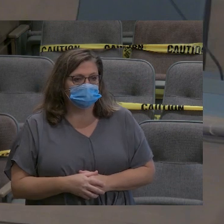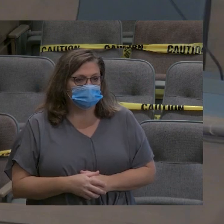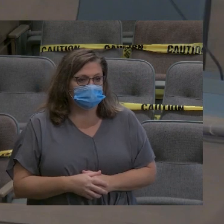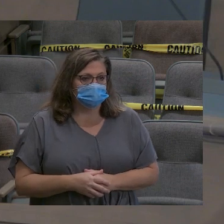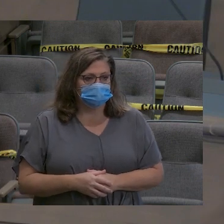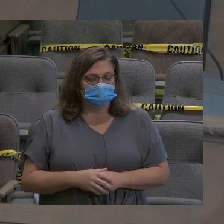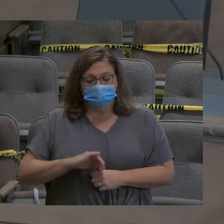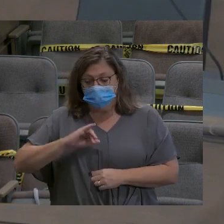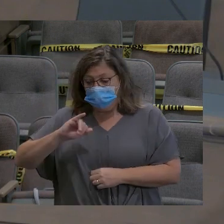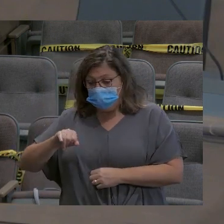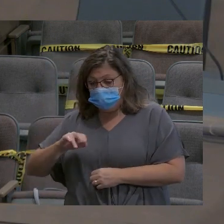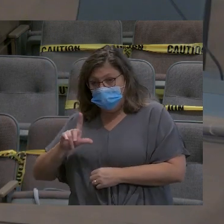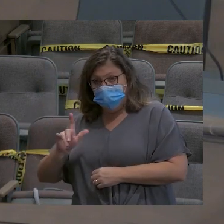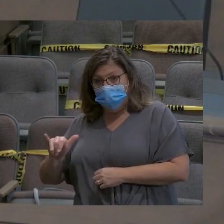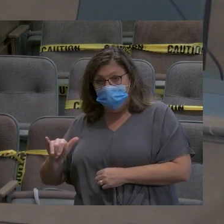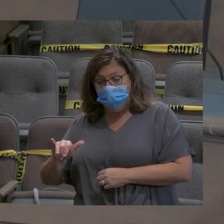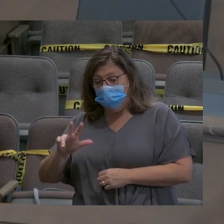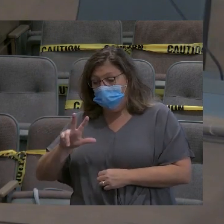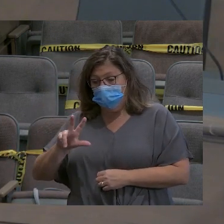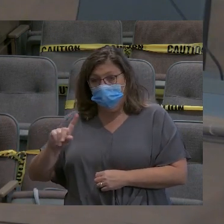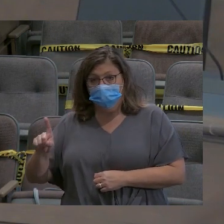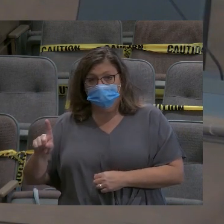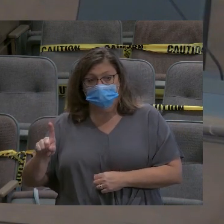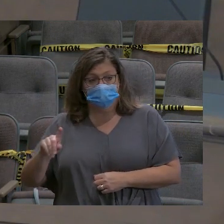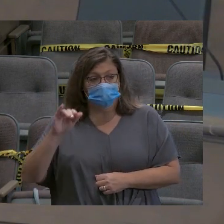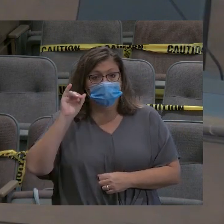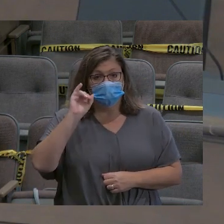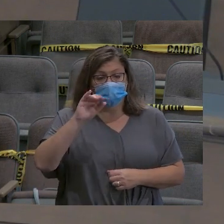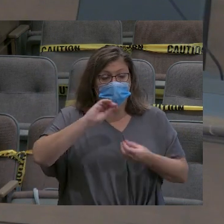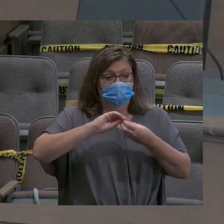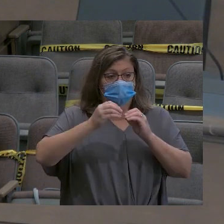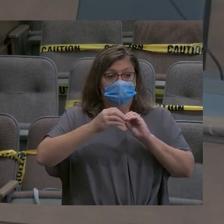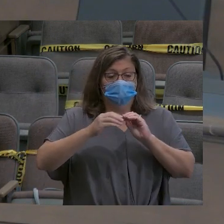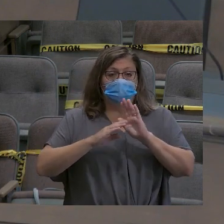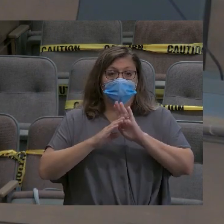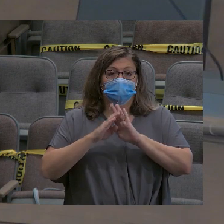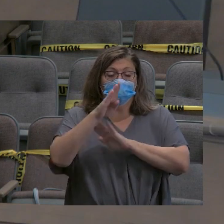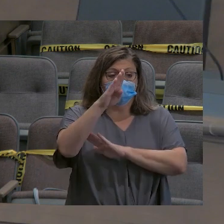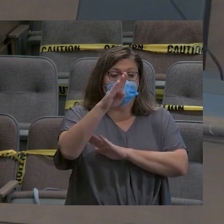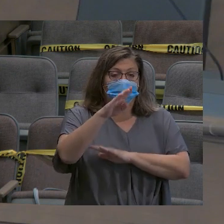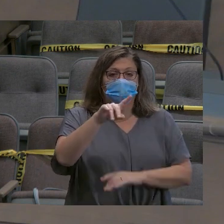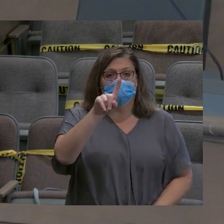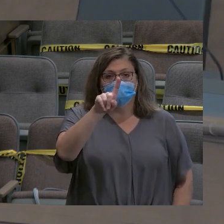July 31st, that number had risen to